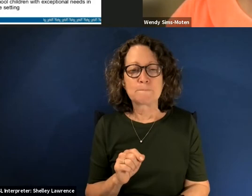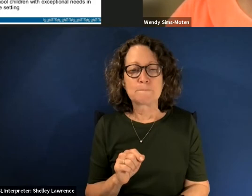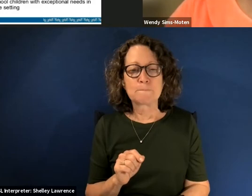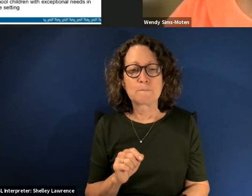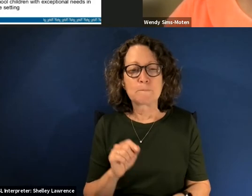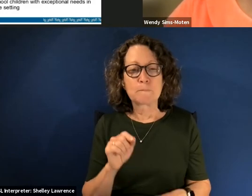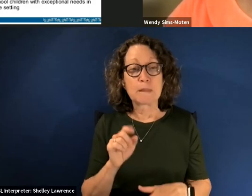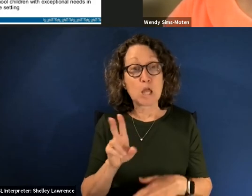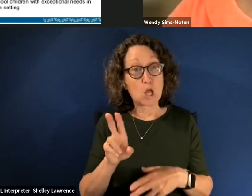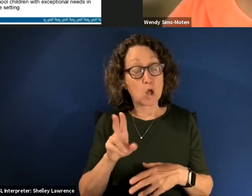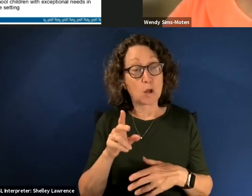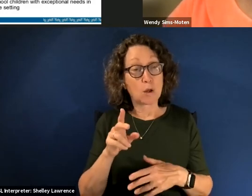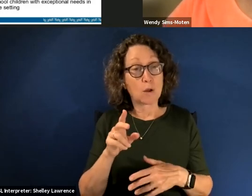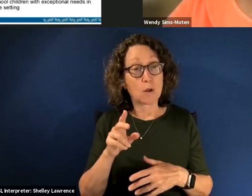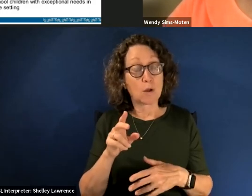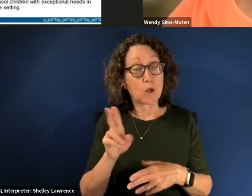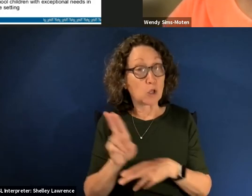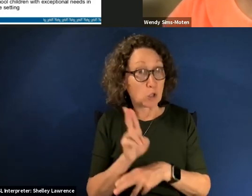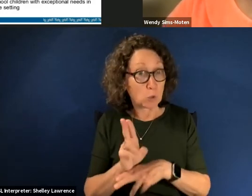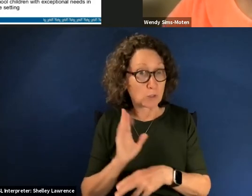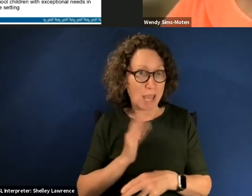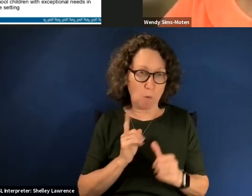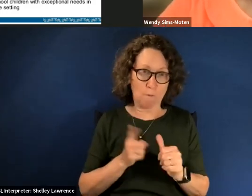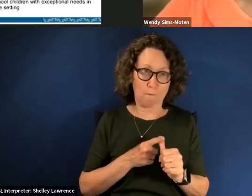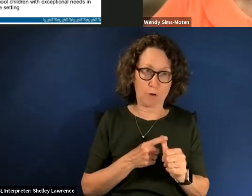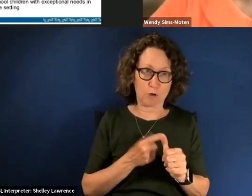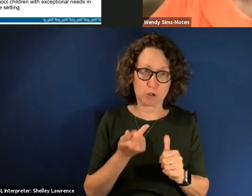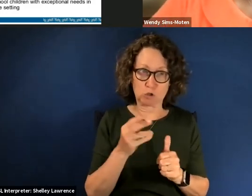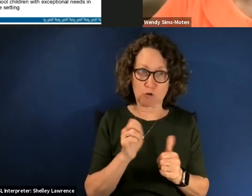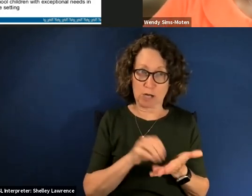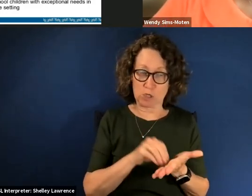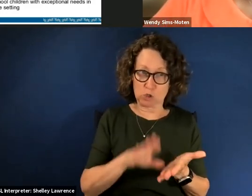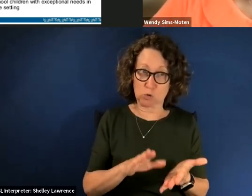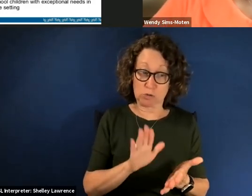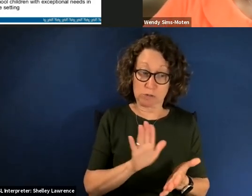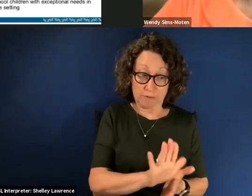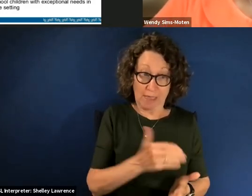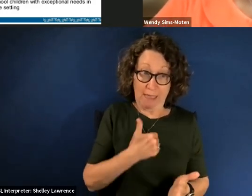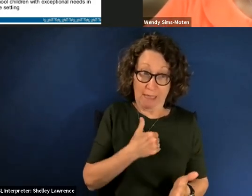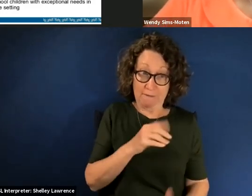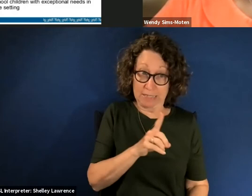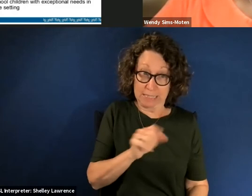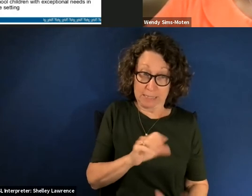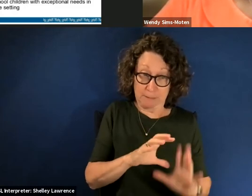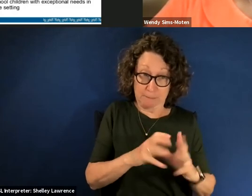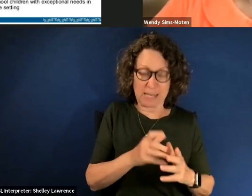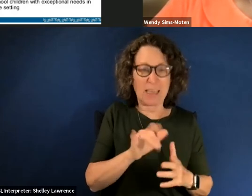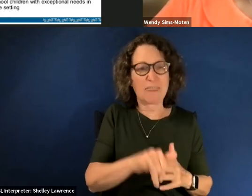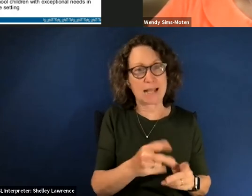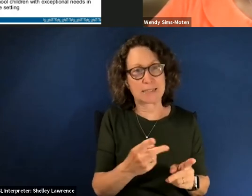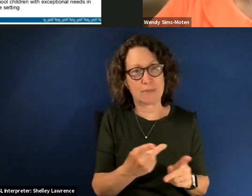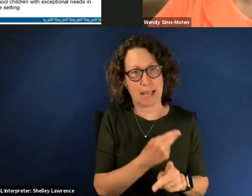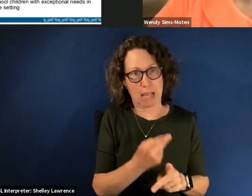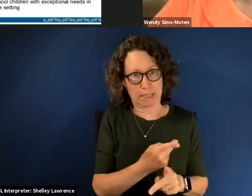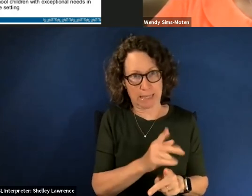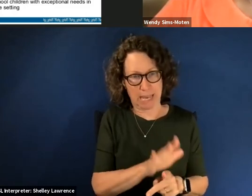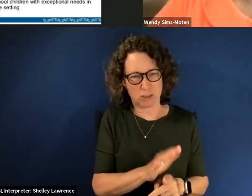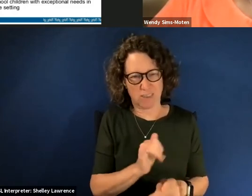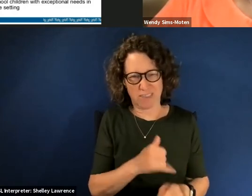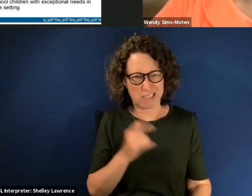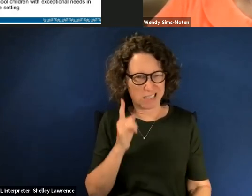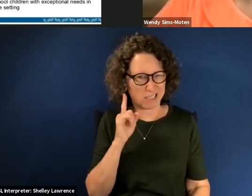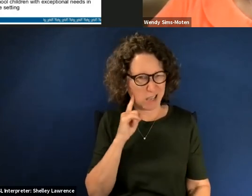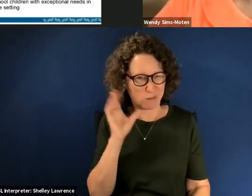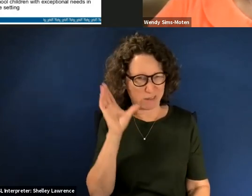what they're using is our first grade students with disabilities as the calculation. And you might think that sounds